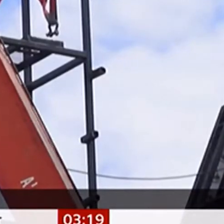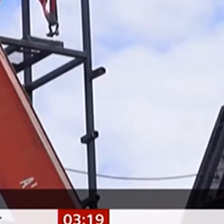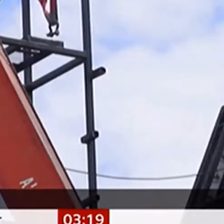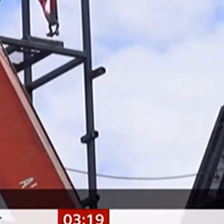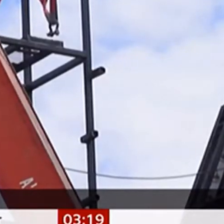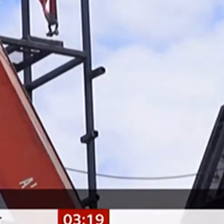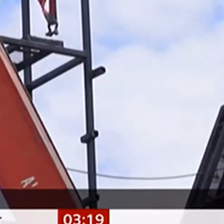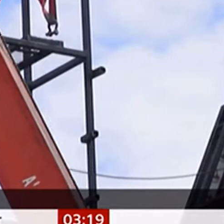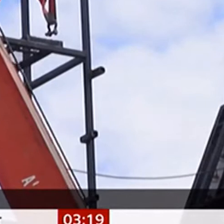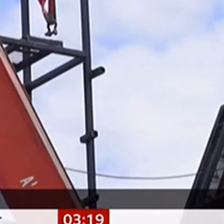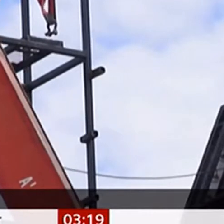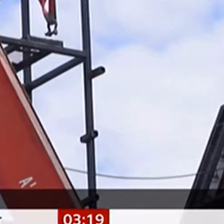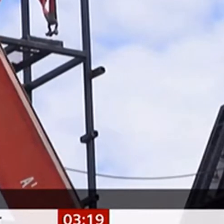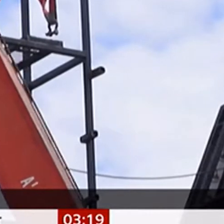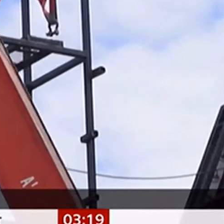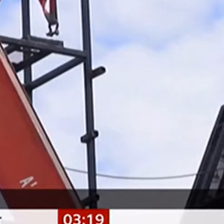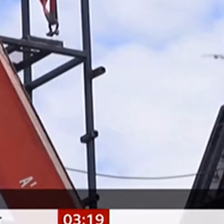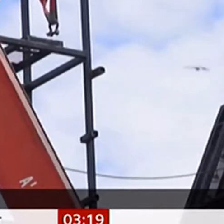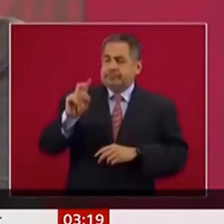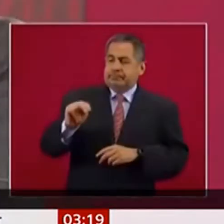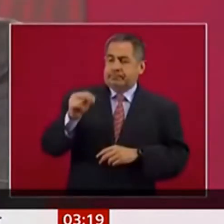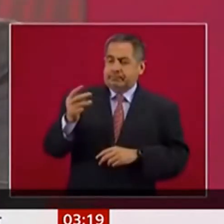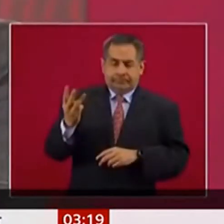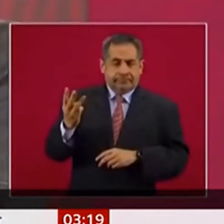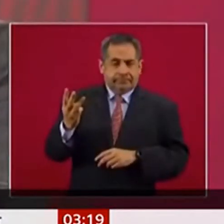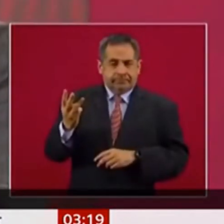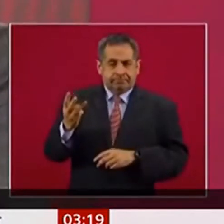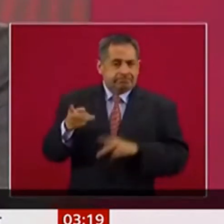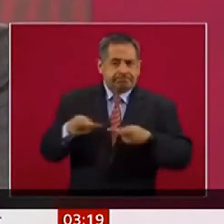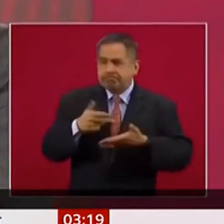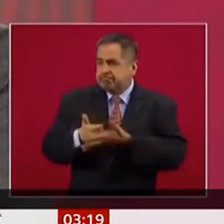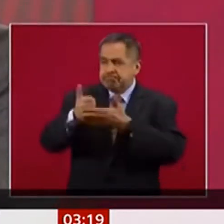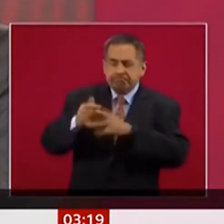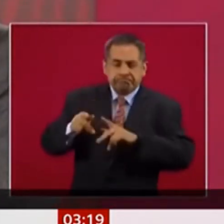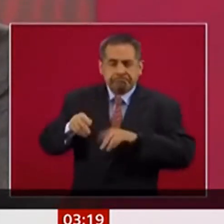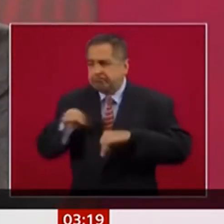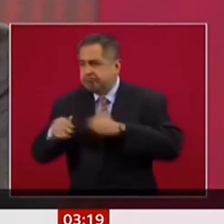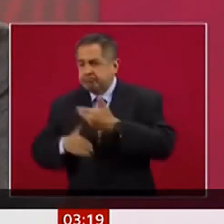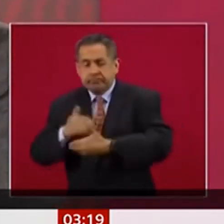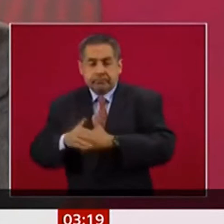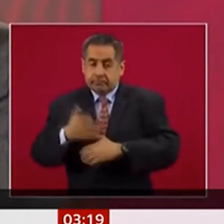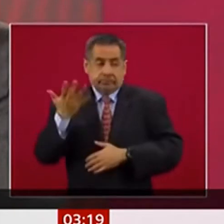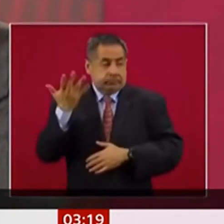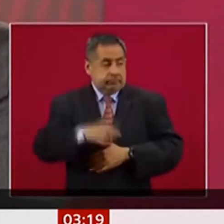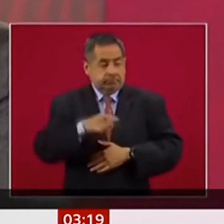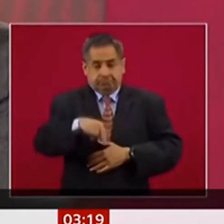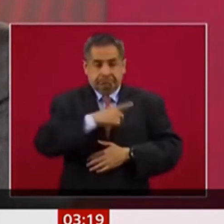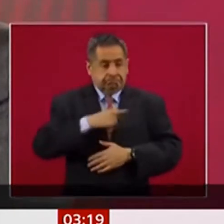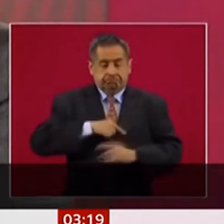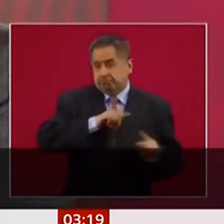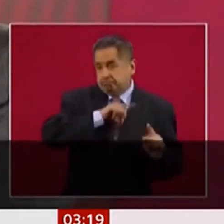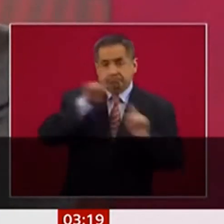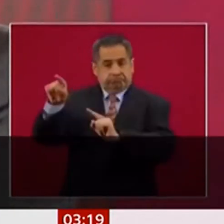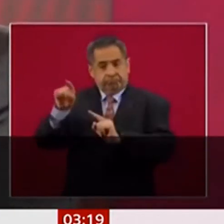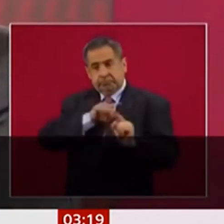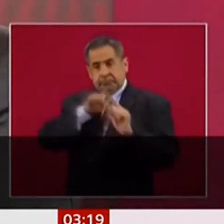225 kilometers an hour on the way. Se ha dado la instrucción de que se movilicen. Instructions have